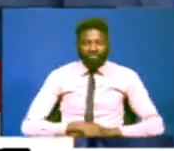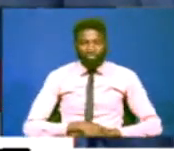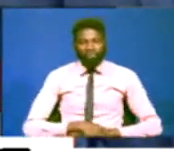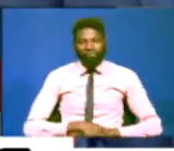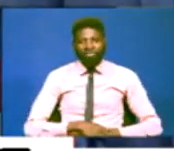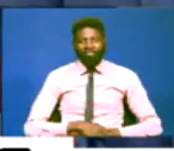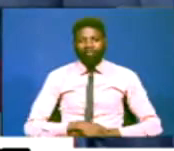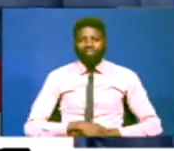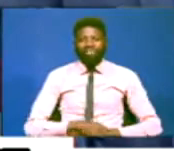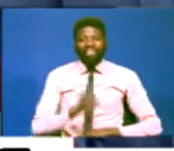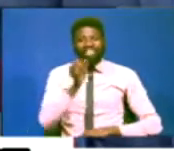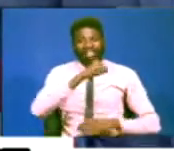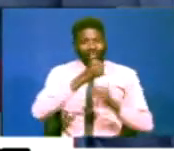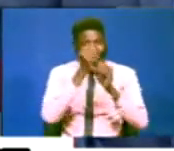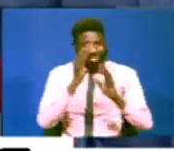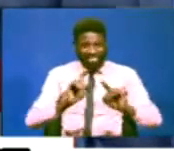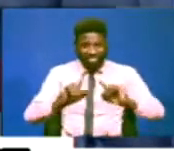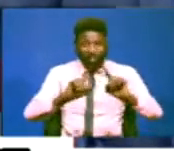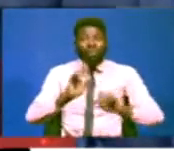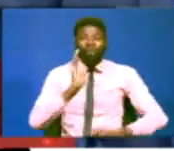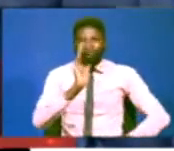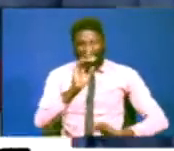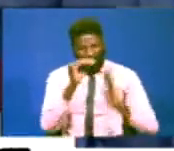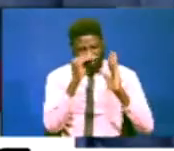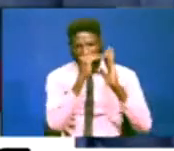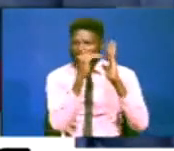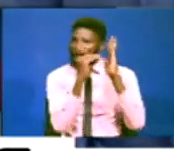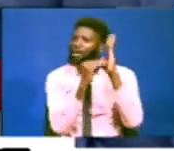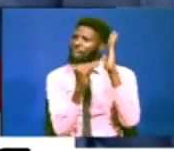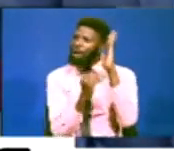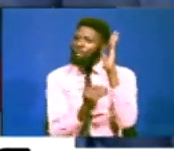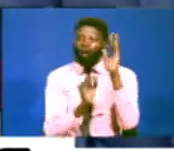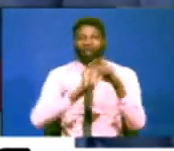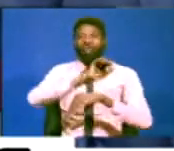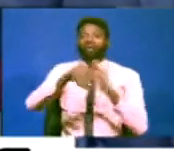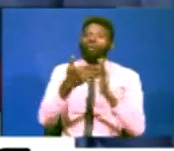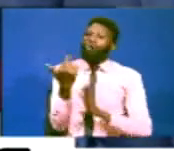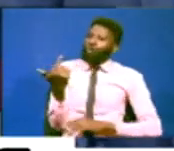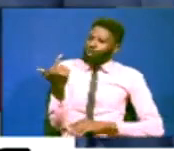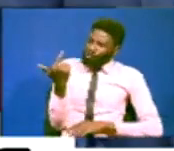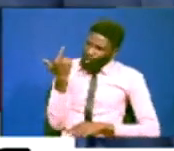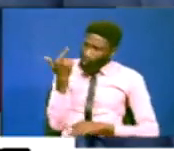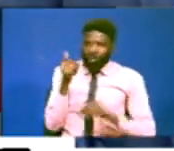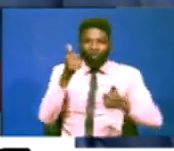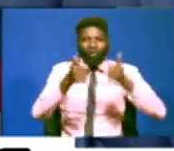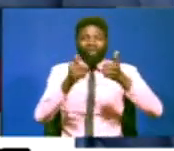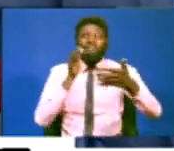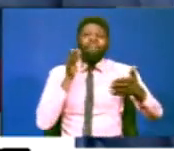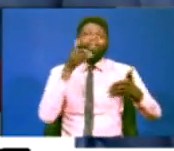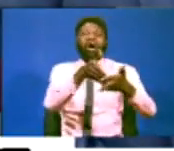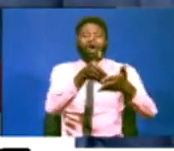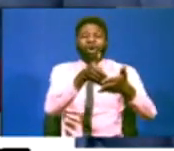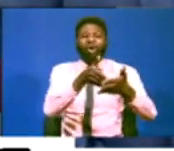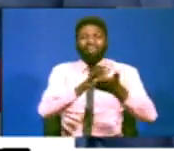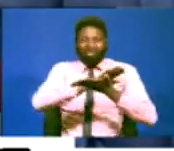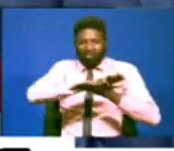respective stakeholders shall prepare an inventory of all legislation impeding on the effective implementation